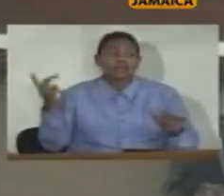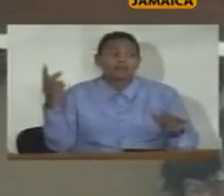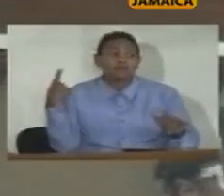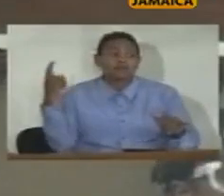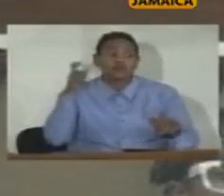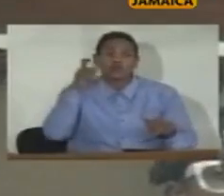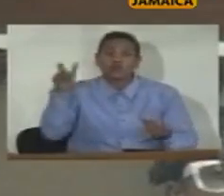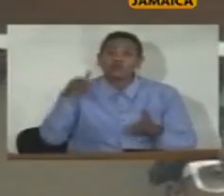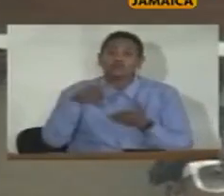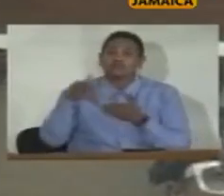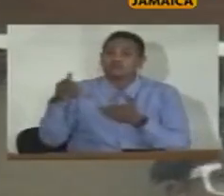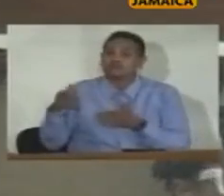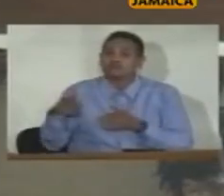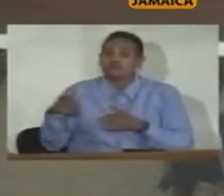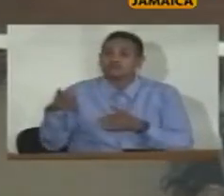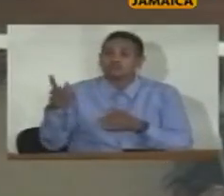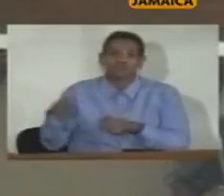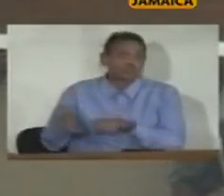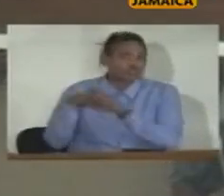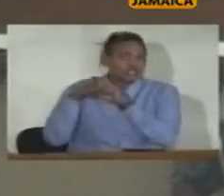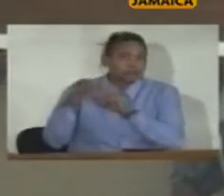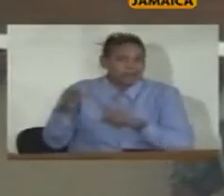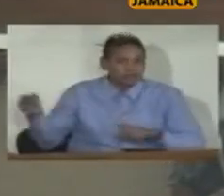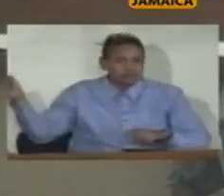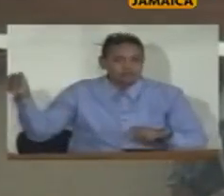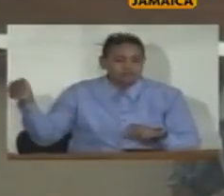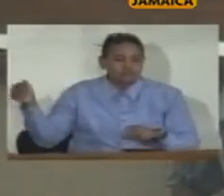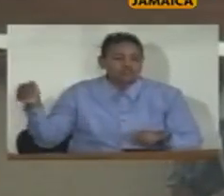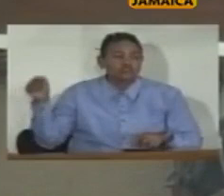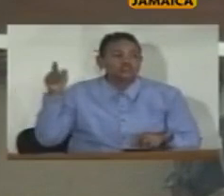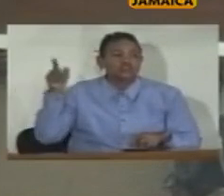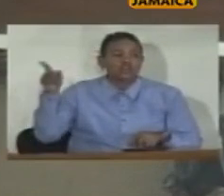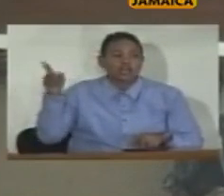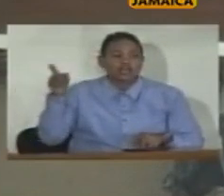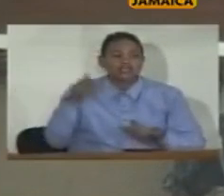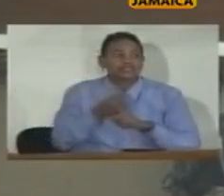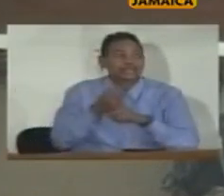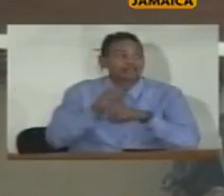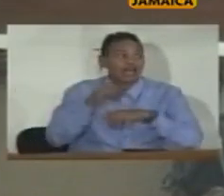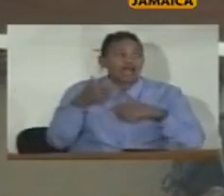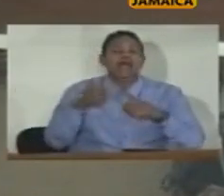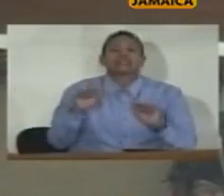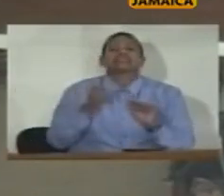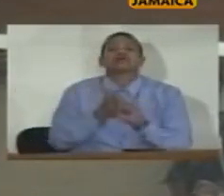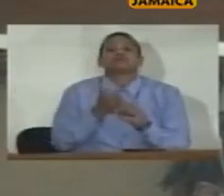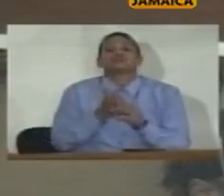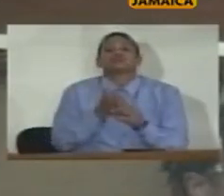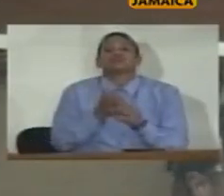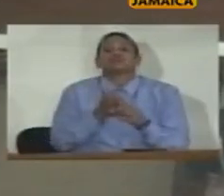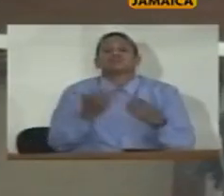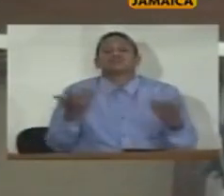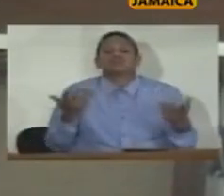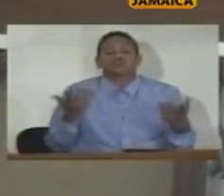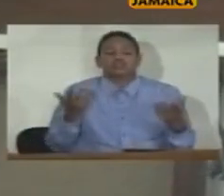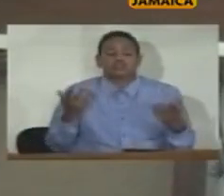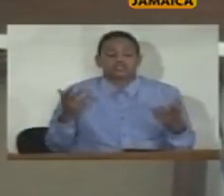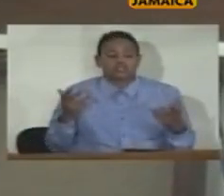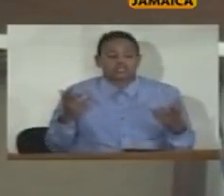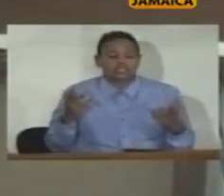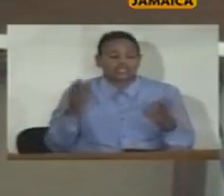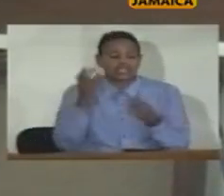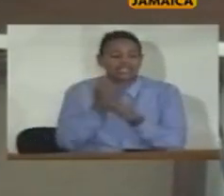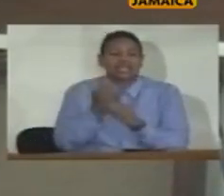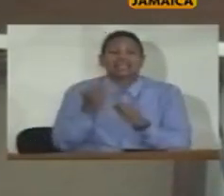been suspended? So she is the one who has attempted to get a sexual